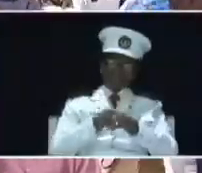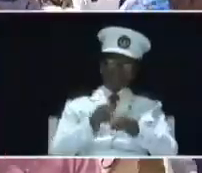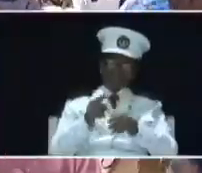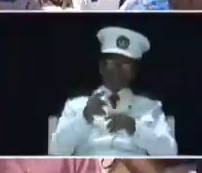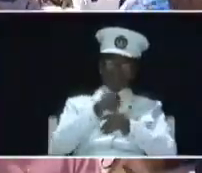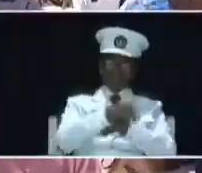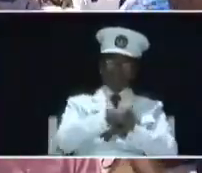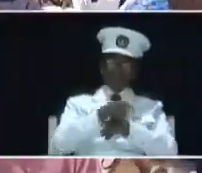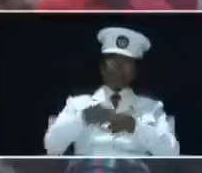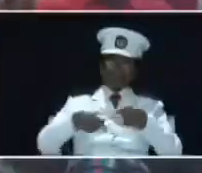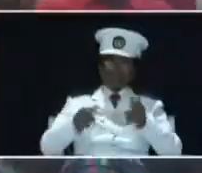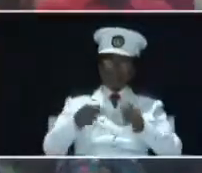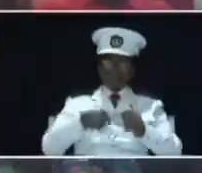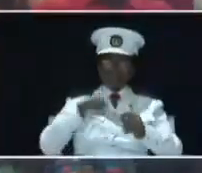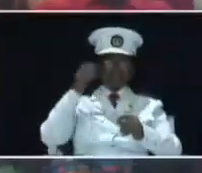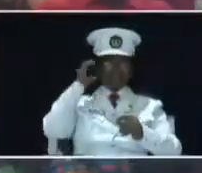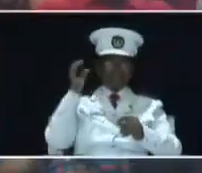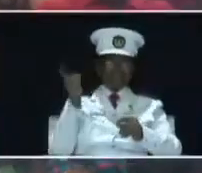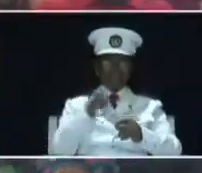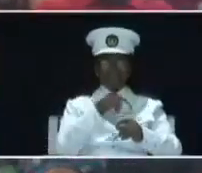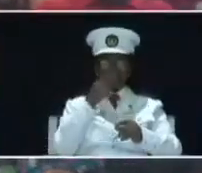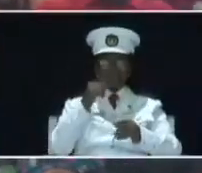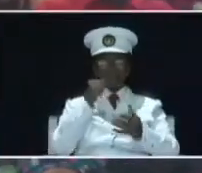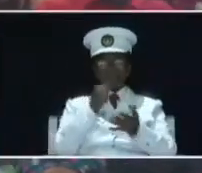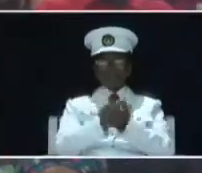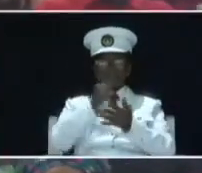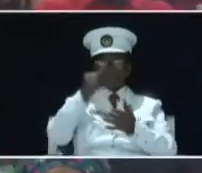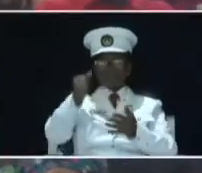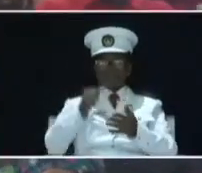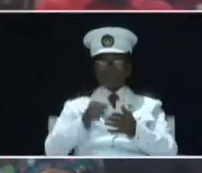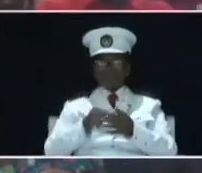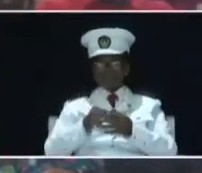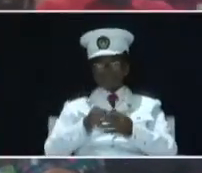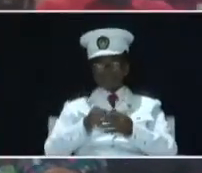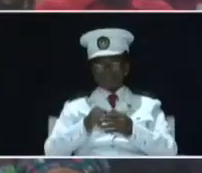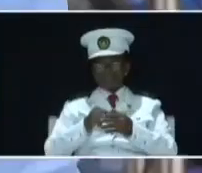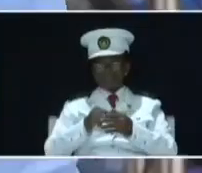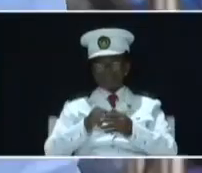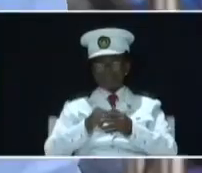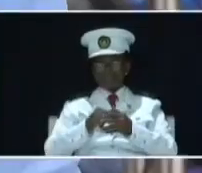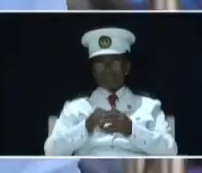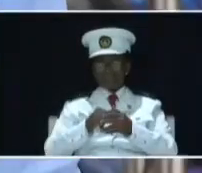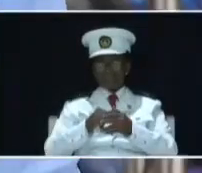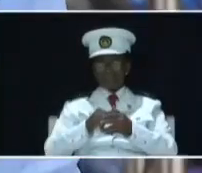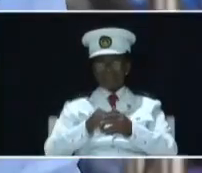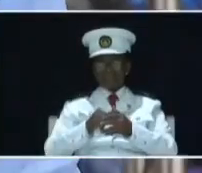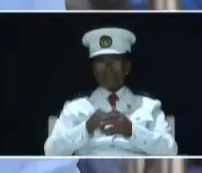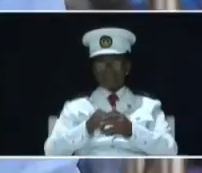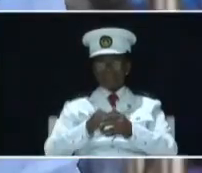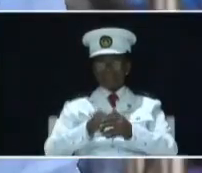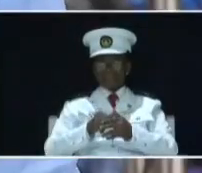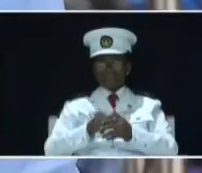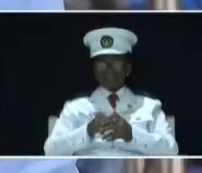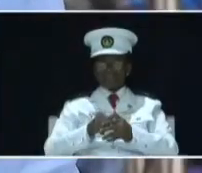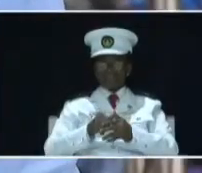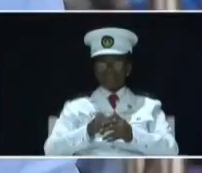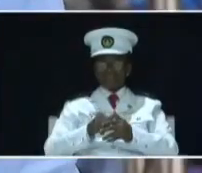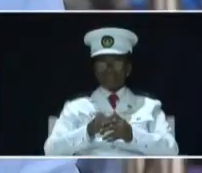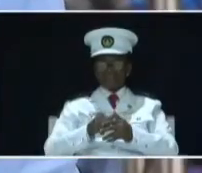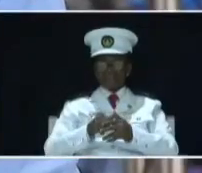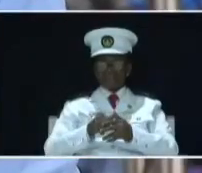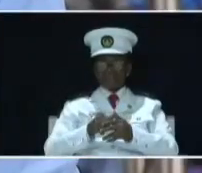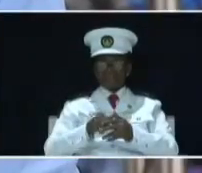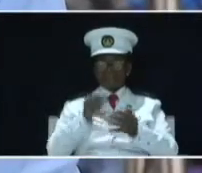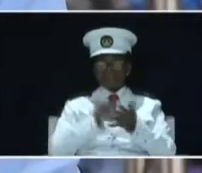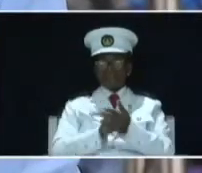hear you say amen. Amen. Now that brings us to a big question.